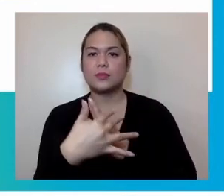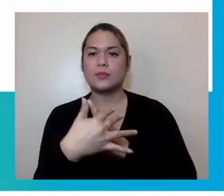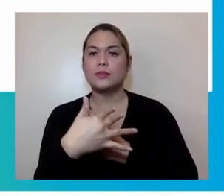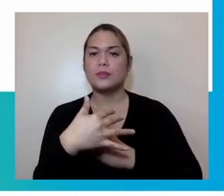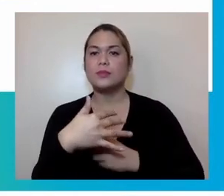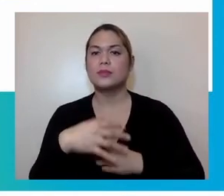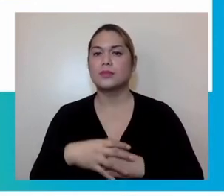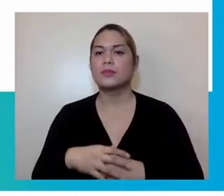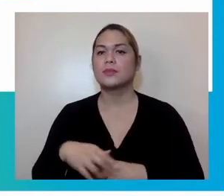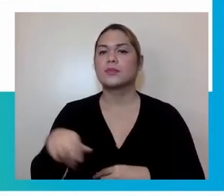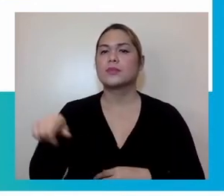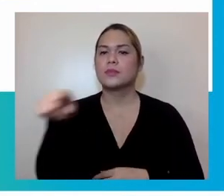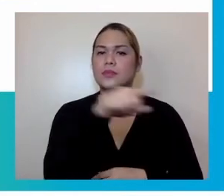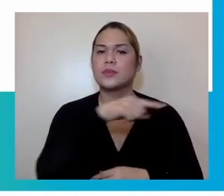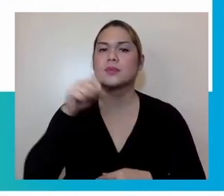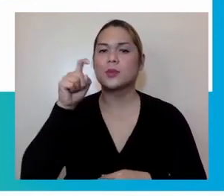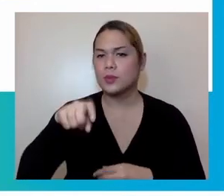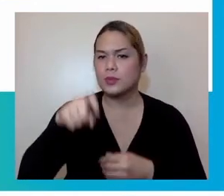level alone.